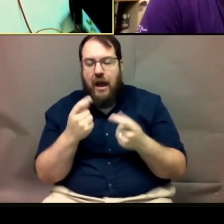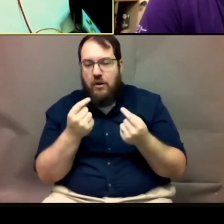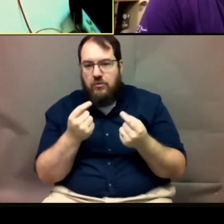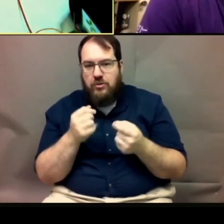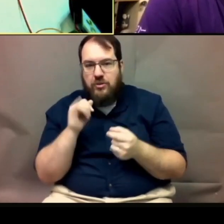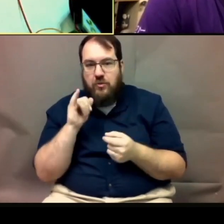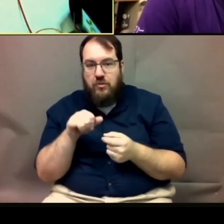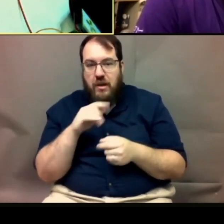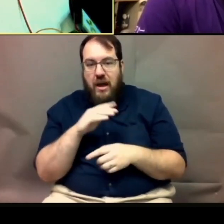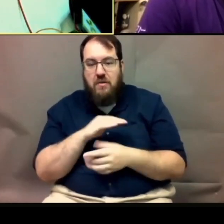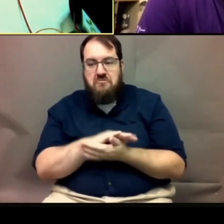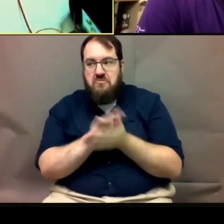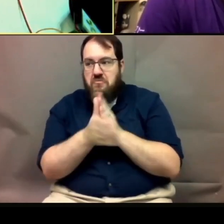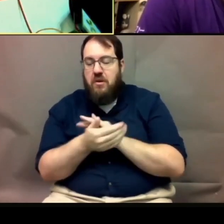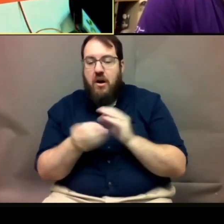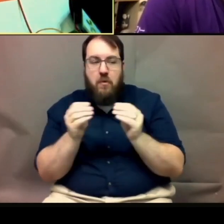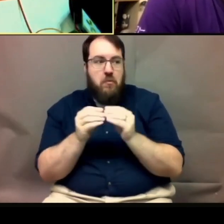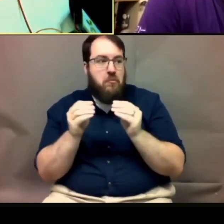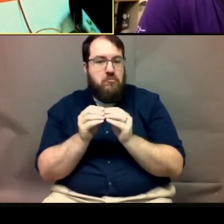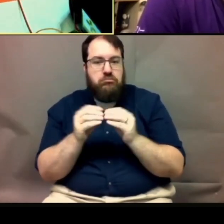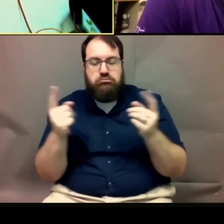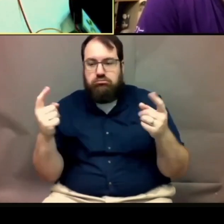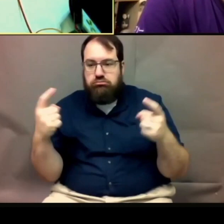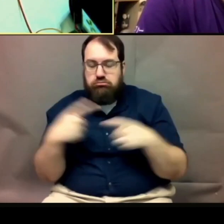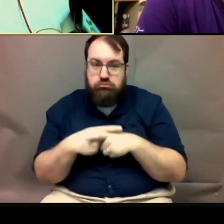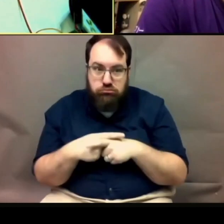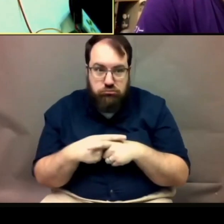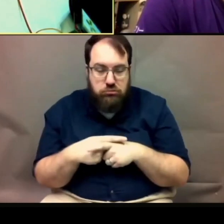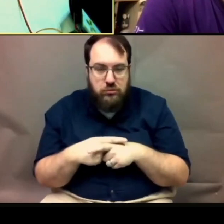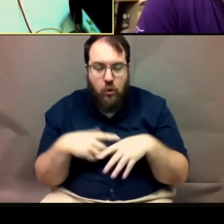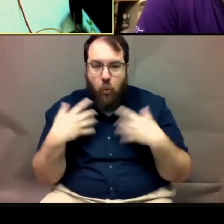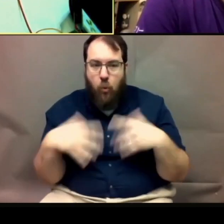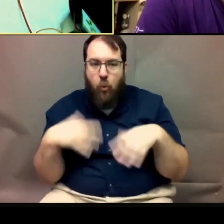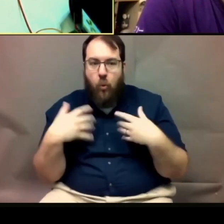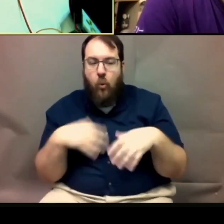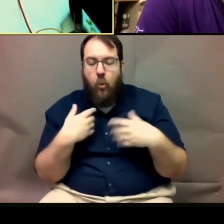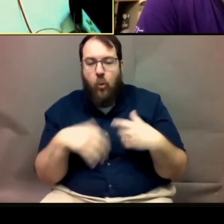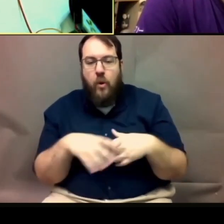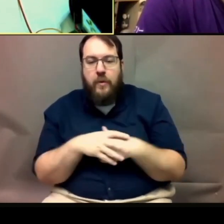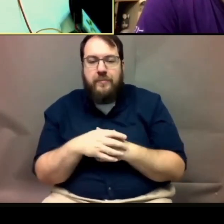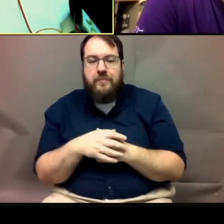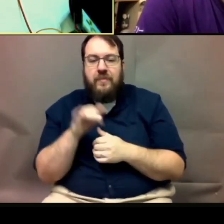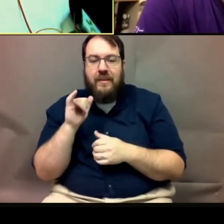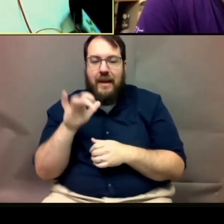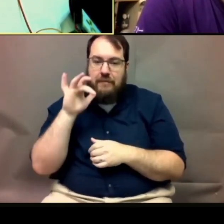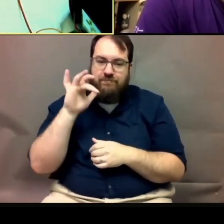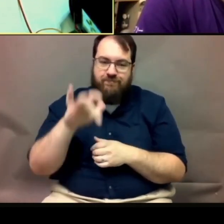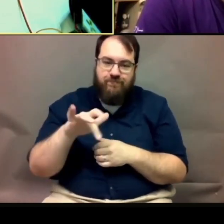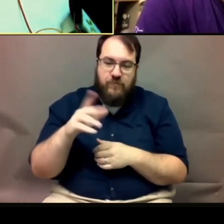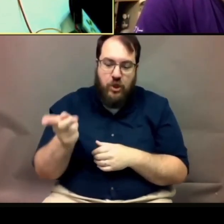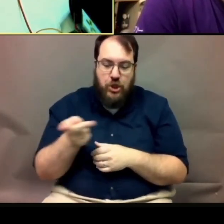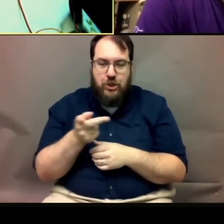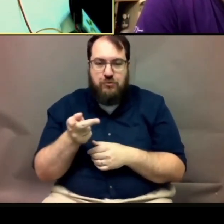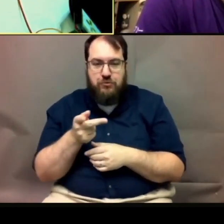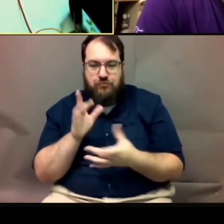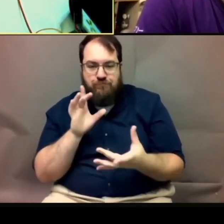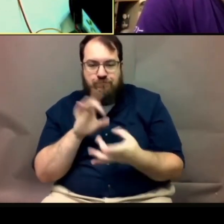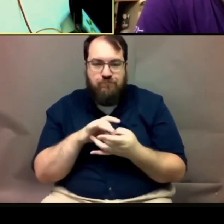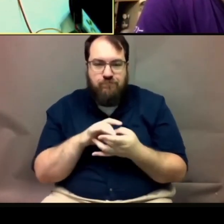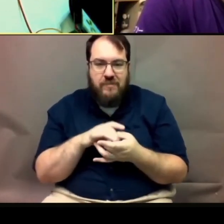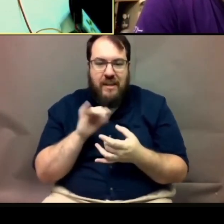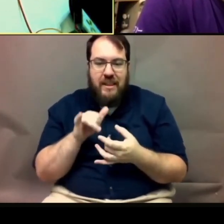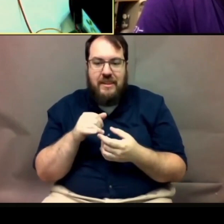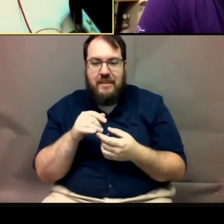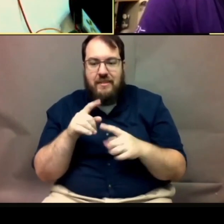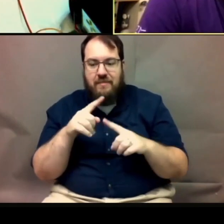is the Earth, and underneath here is some bare conductive paint, and that just touches those conductive endpoints and completes the